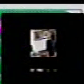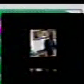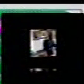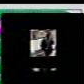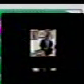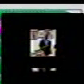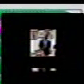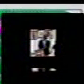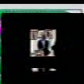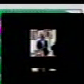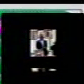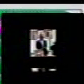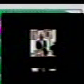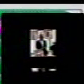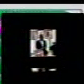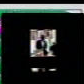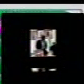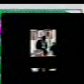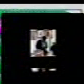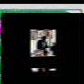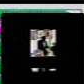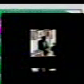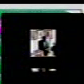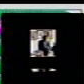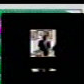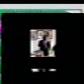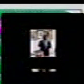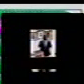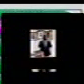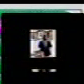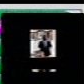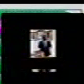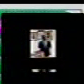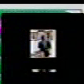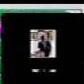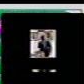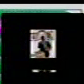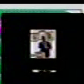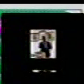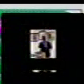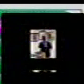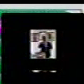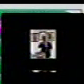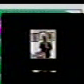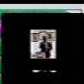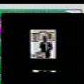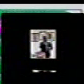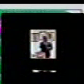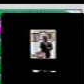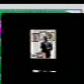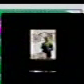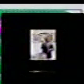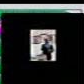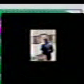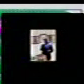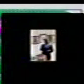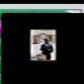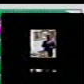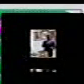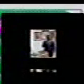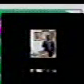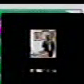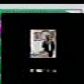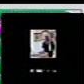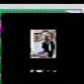planted in your family. Look at husband and wife that loved each other before. They couldn't live without seeing each other. But now the hatred and you